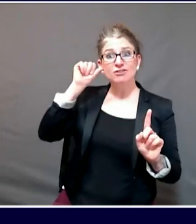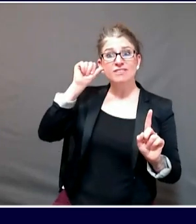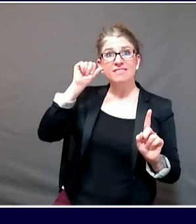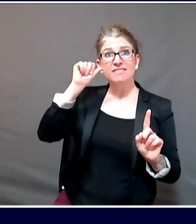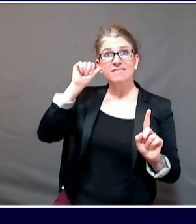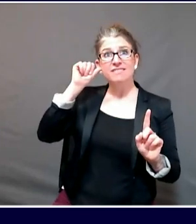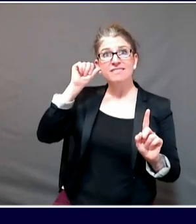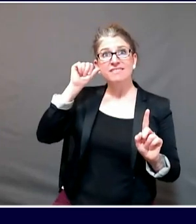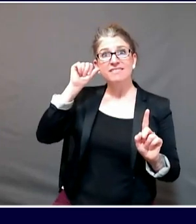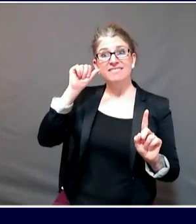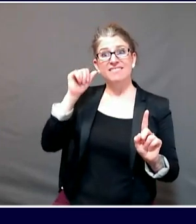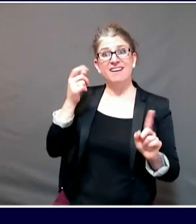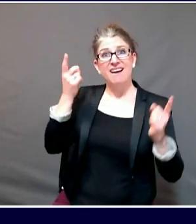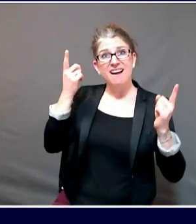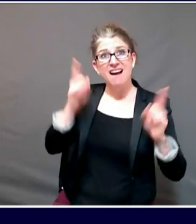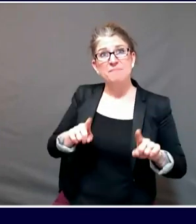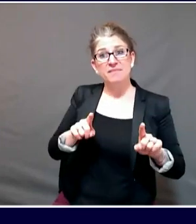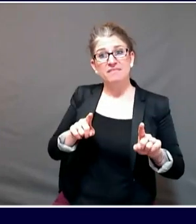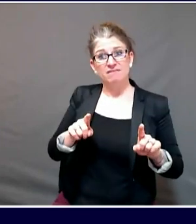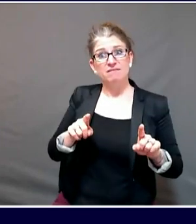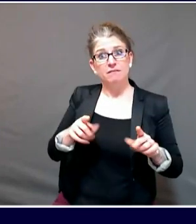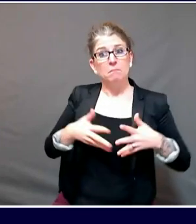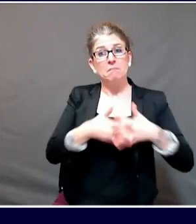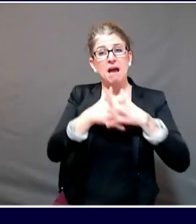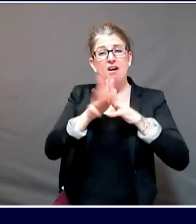new COVID-19 deaths and